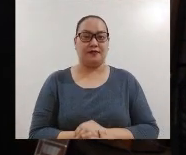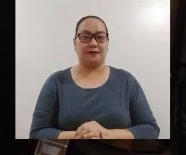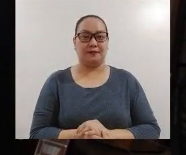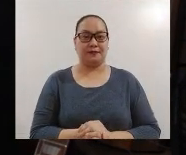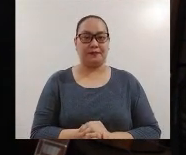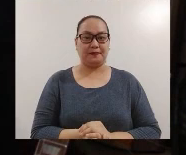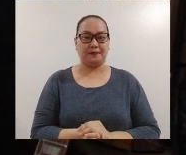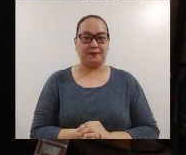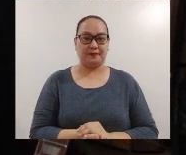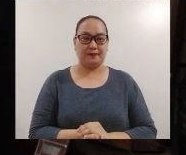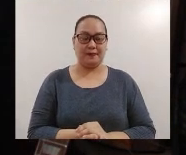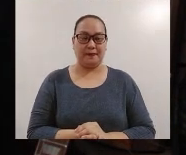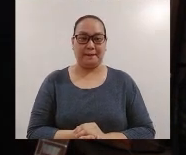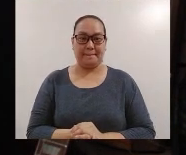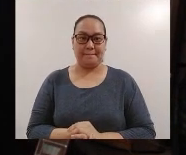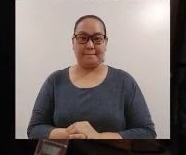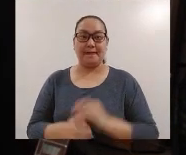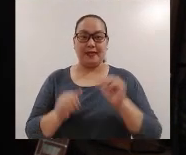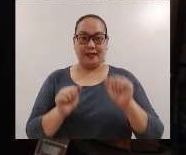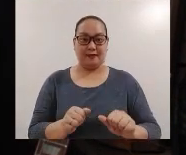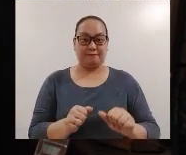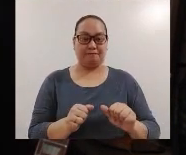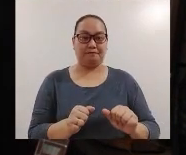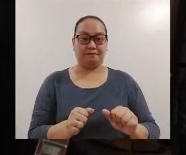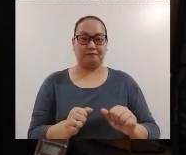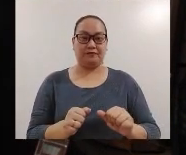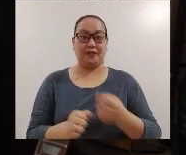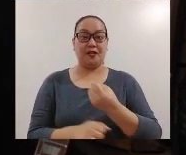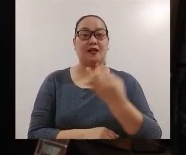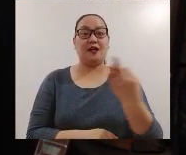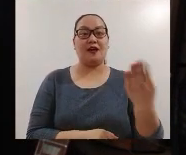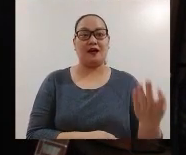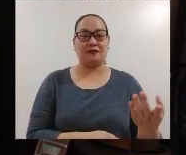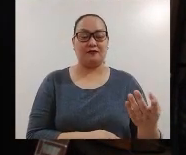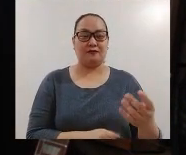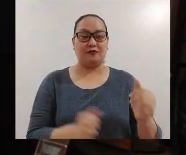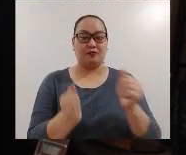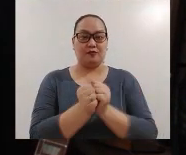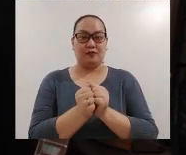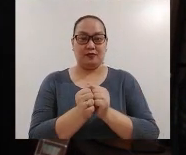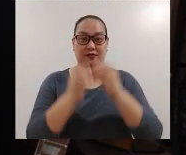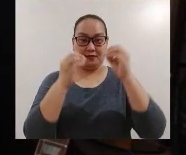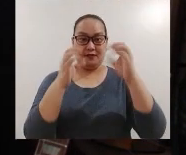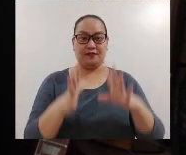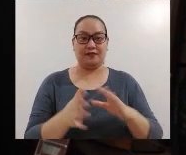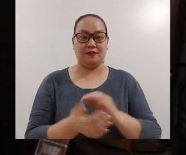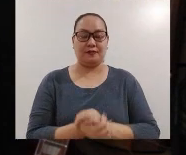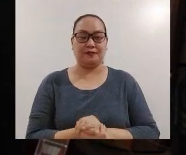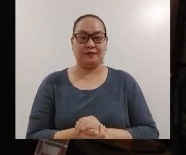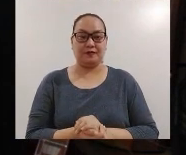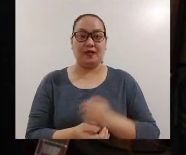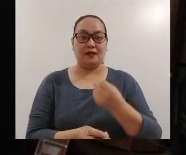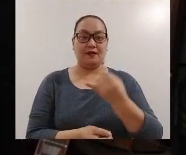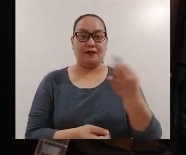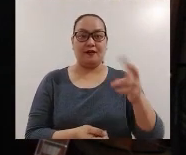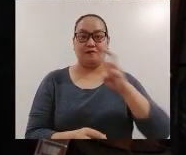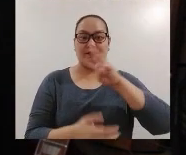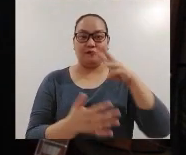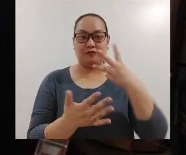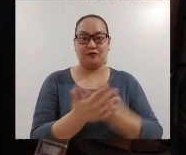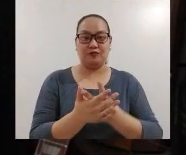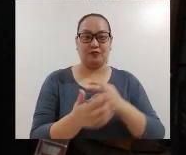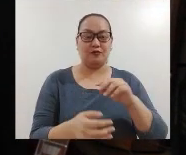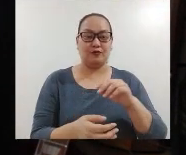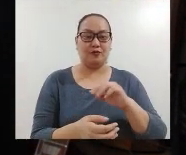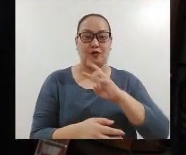Can you count with me, Fer, Nan, and Dino? Let's count the whole note. Ready? The whole note receives how many